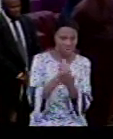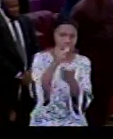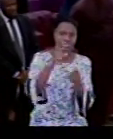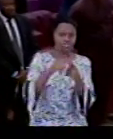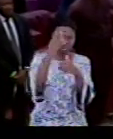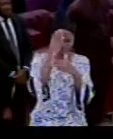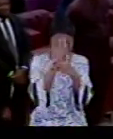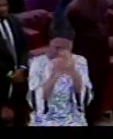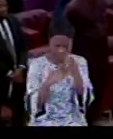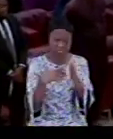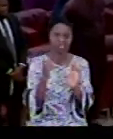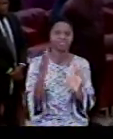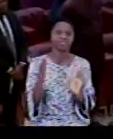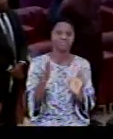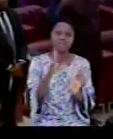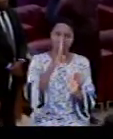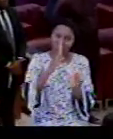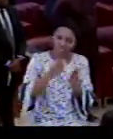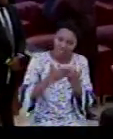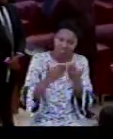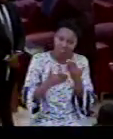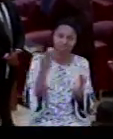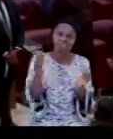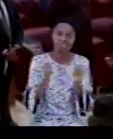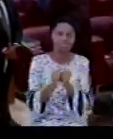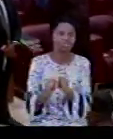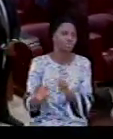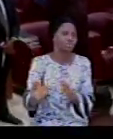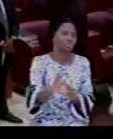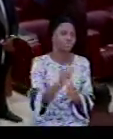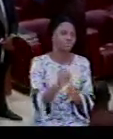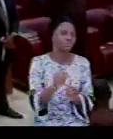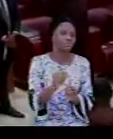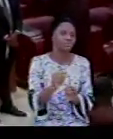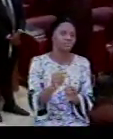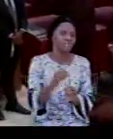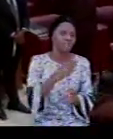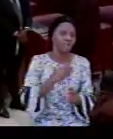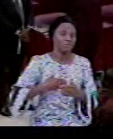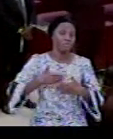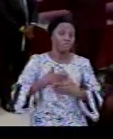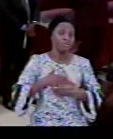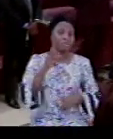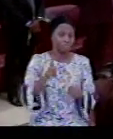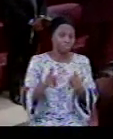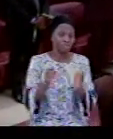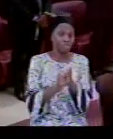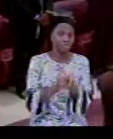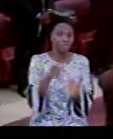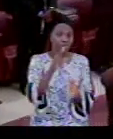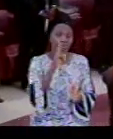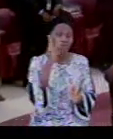little. Be flexible. And please the people you're ministering to so